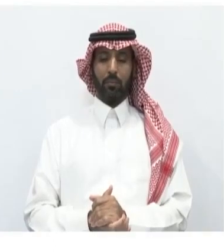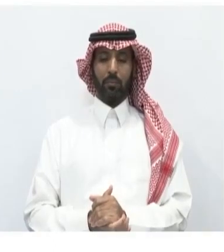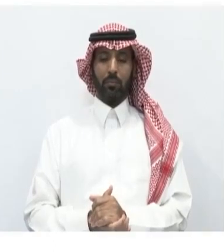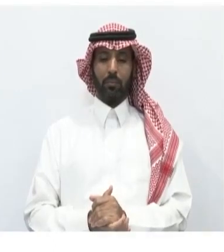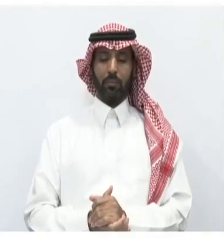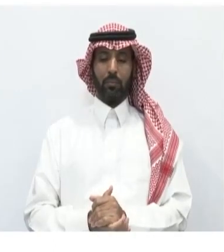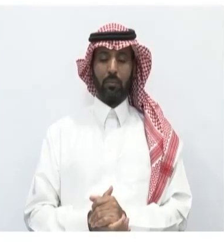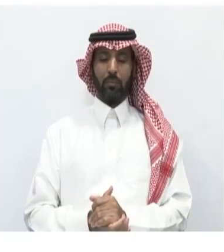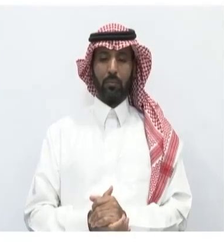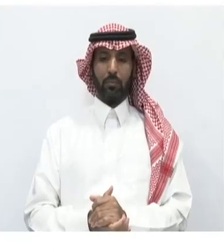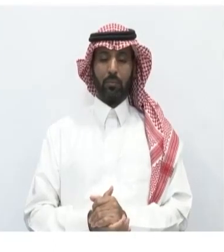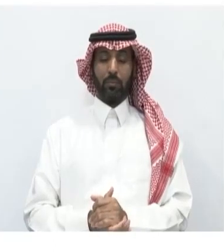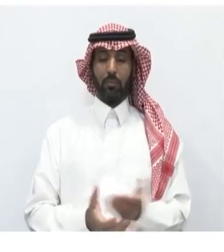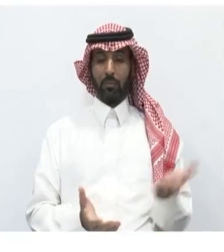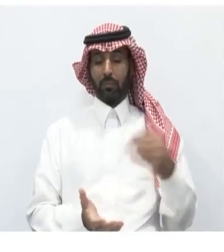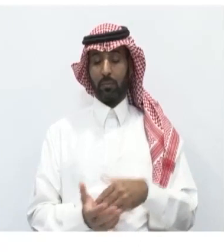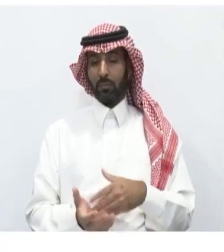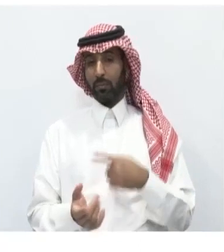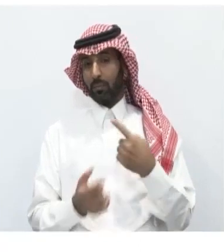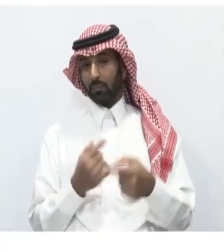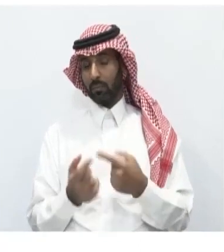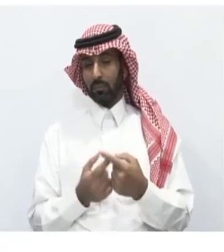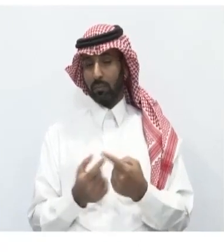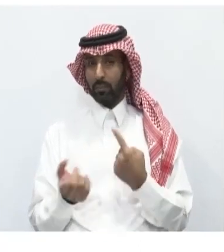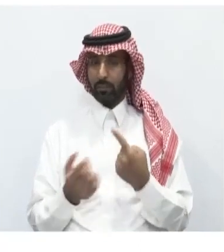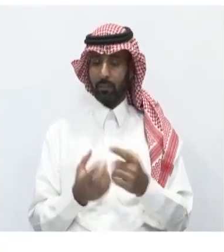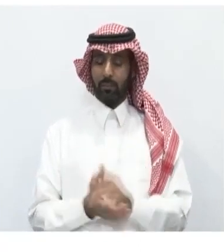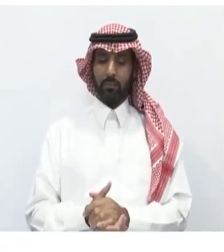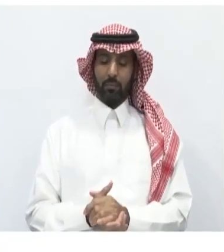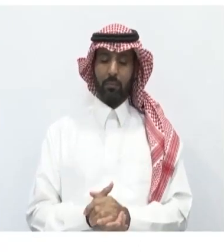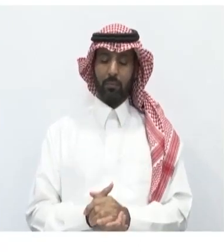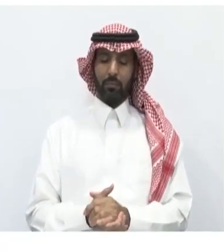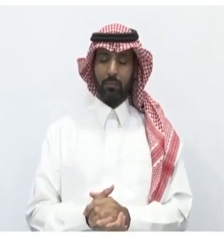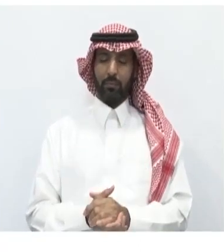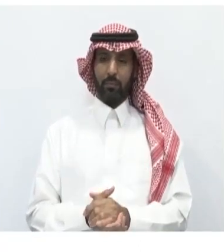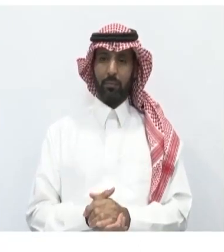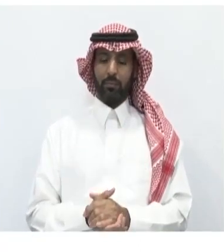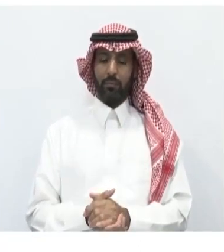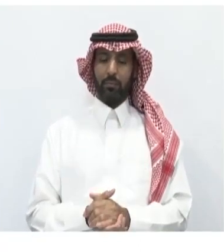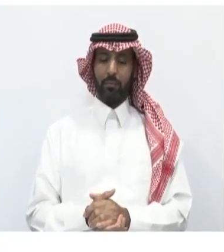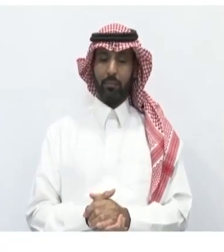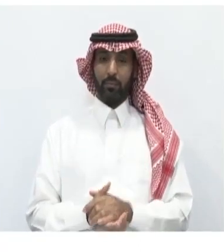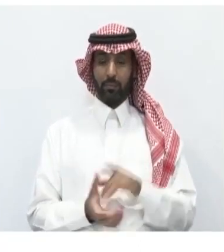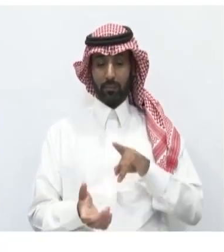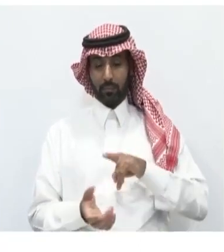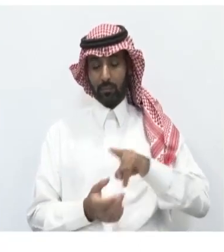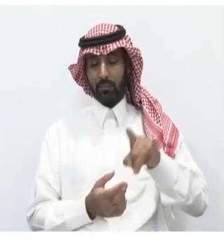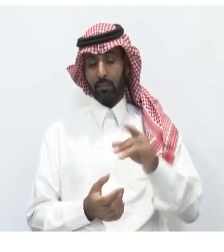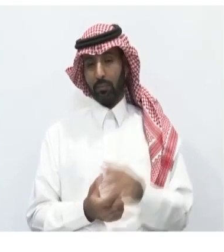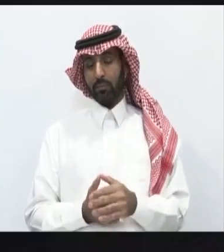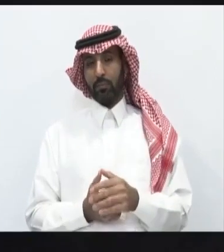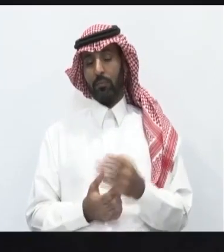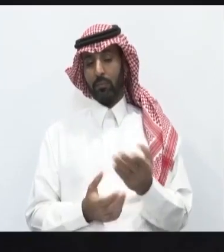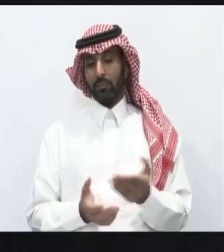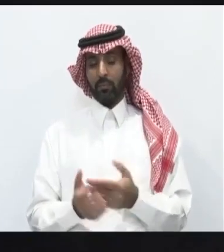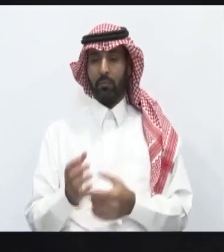bus. If you remember our previous lesson, the conversation, we were talking about flights and the flight